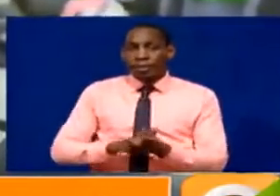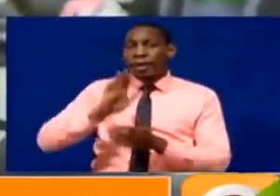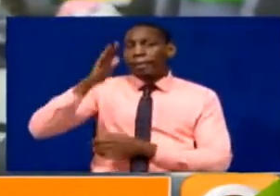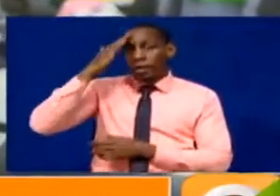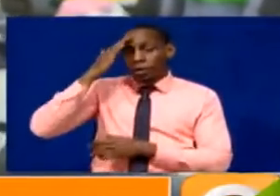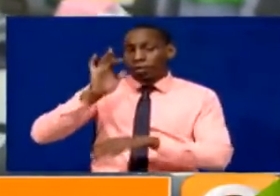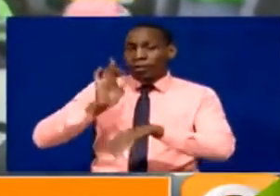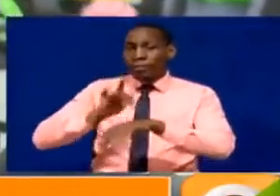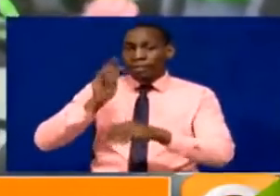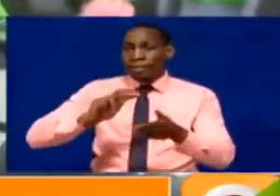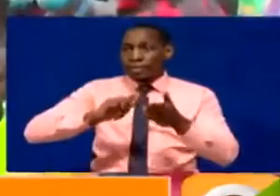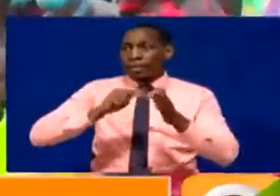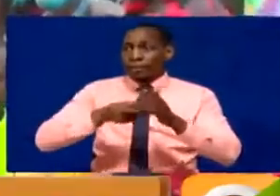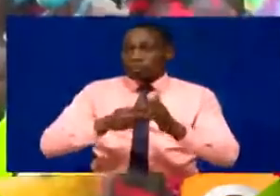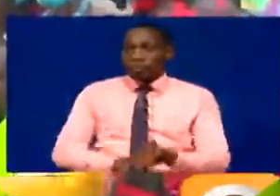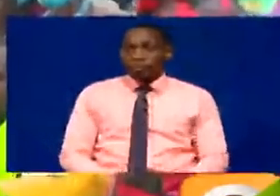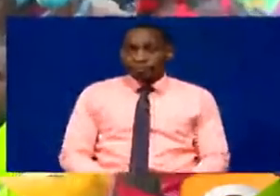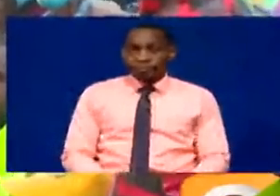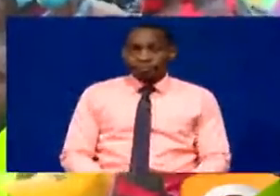know the consequence of a project.